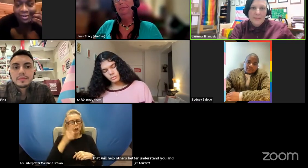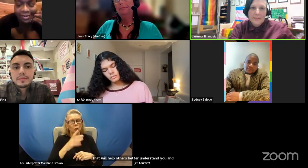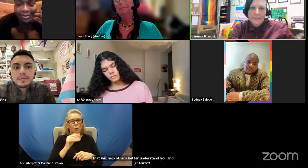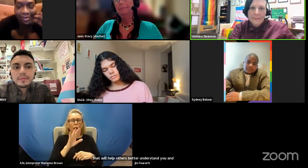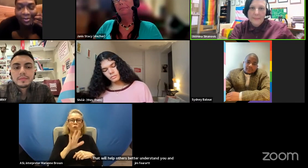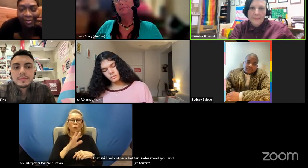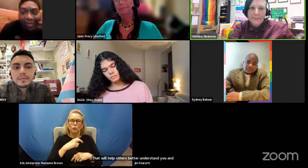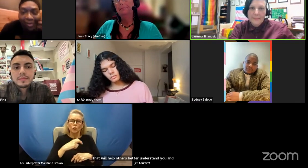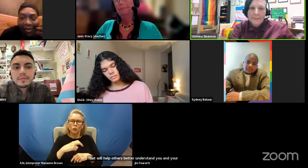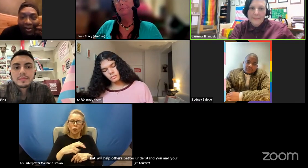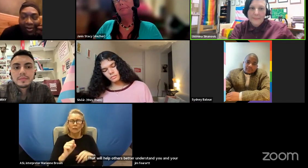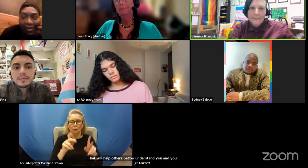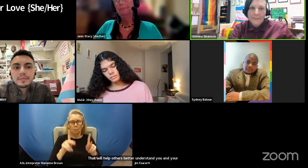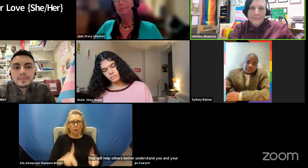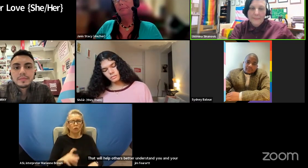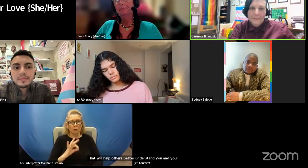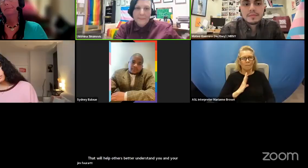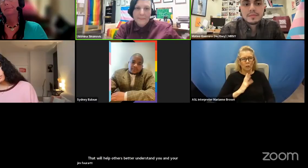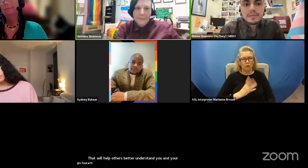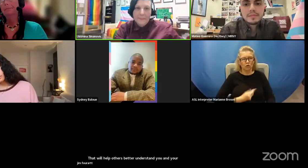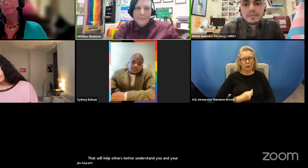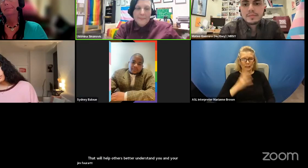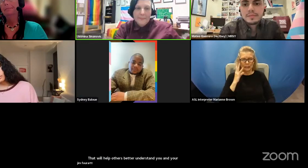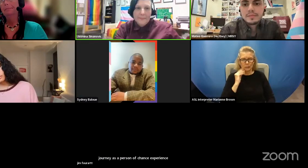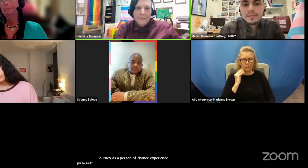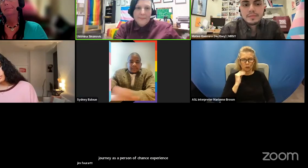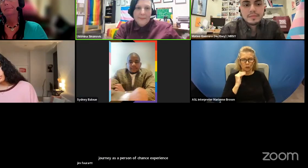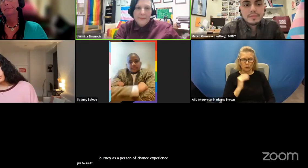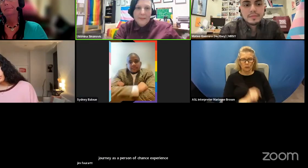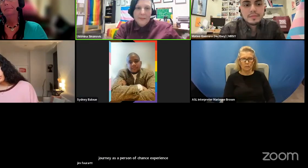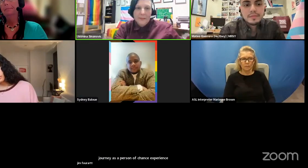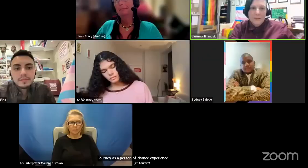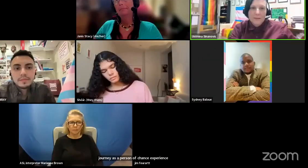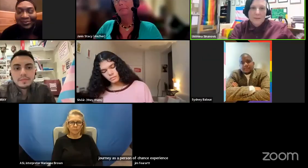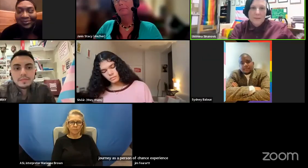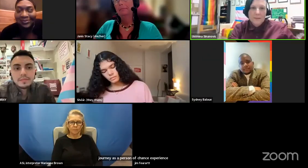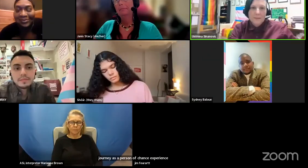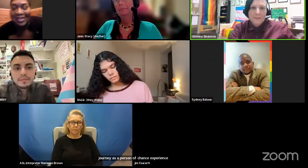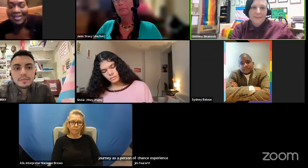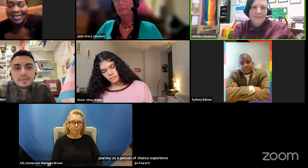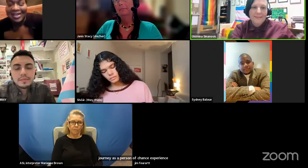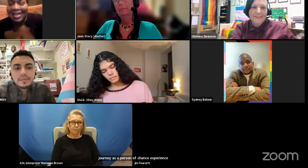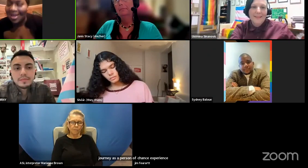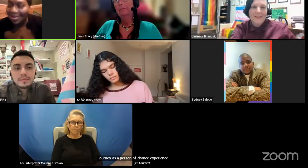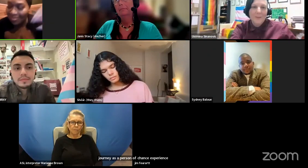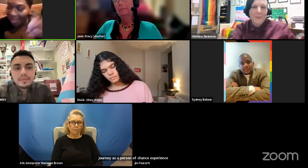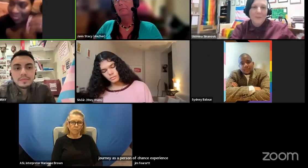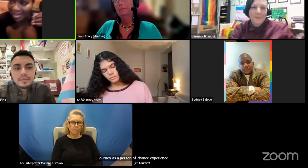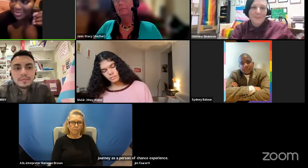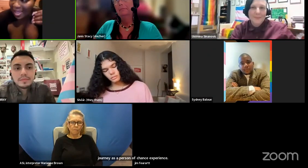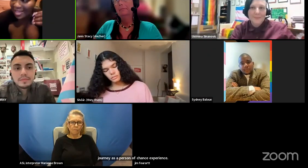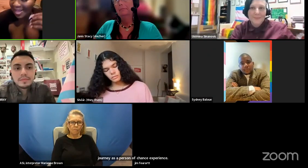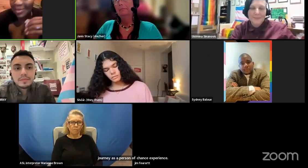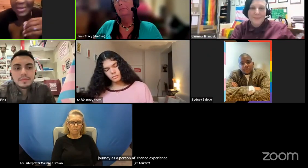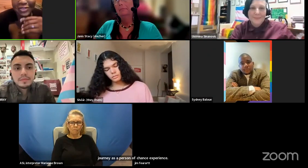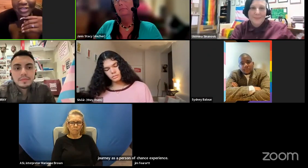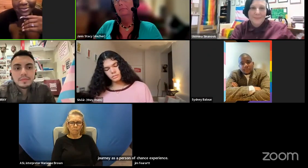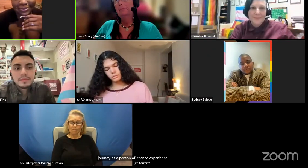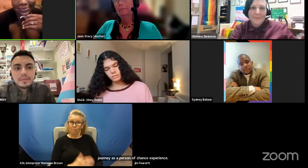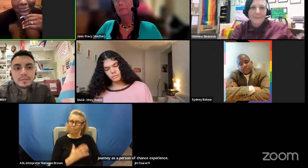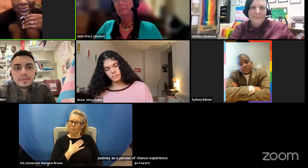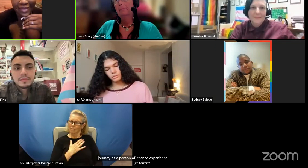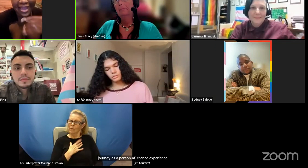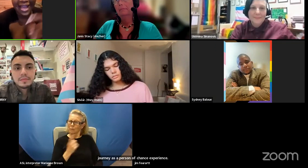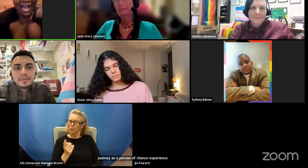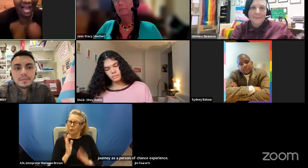experience? I'm happy that you asked that